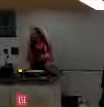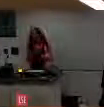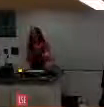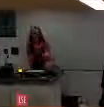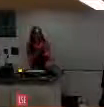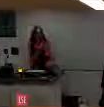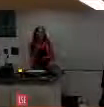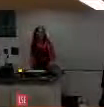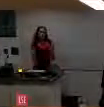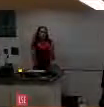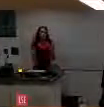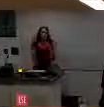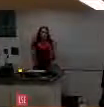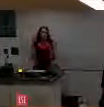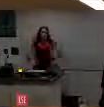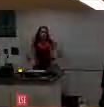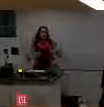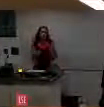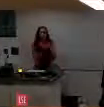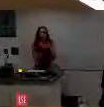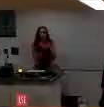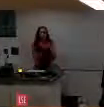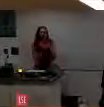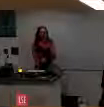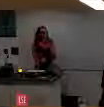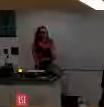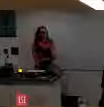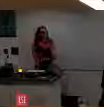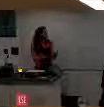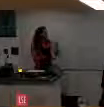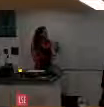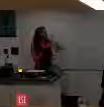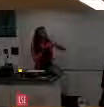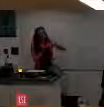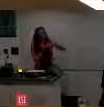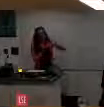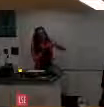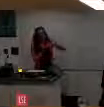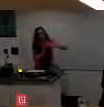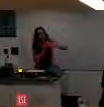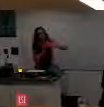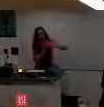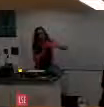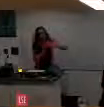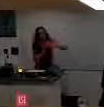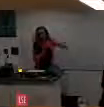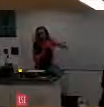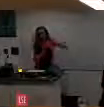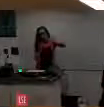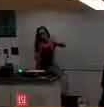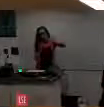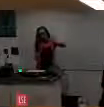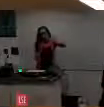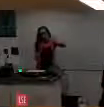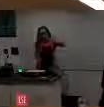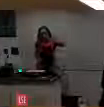only is there a stratification in the sense of that when people get access to these technologies, like that people kind of, the advantage